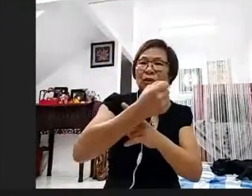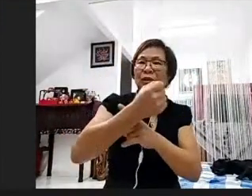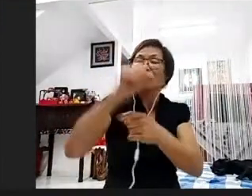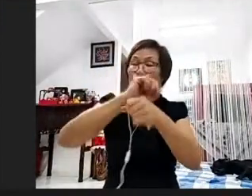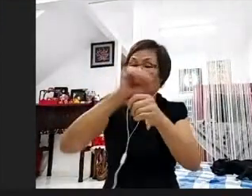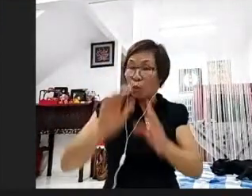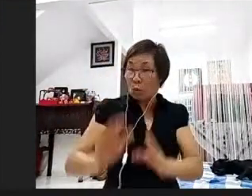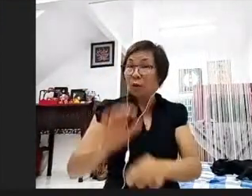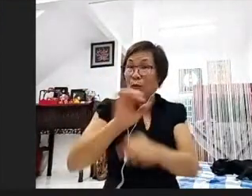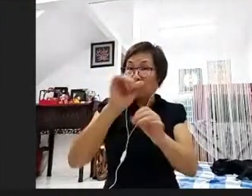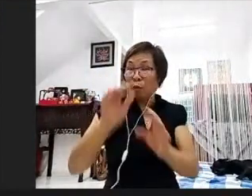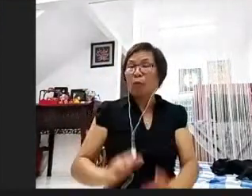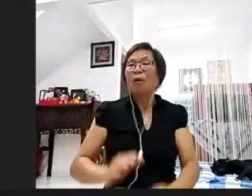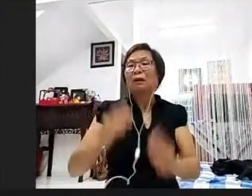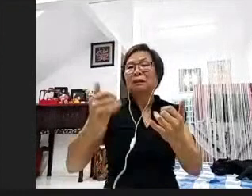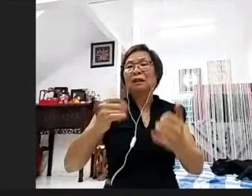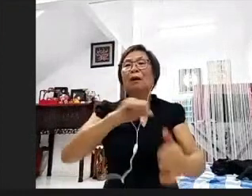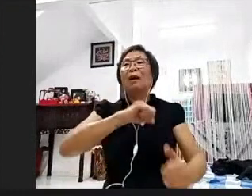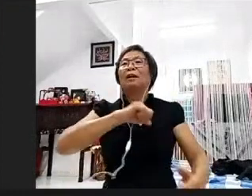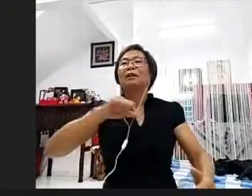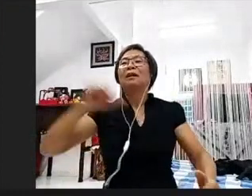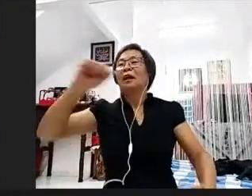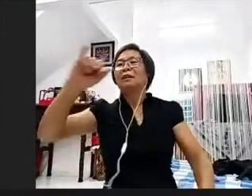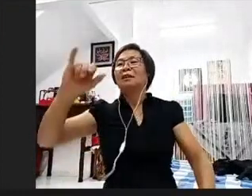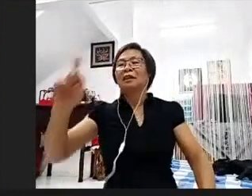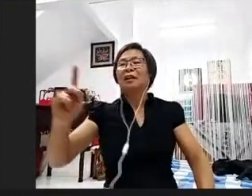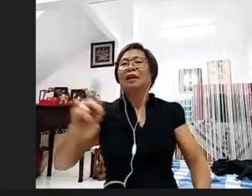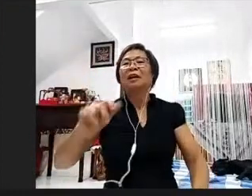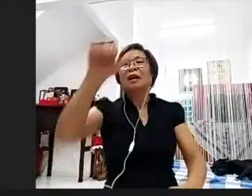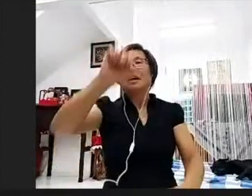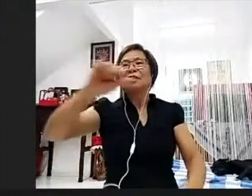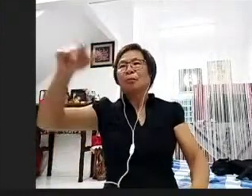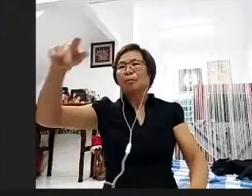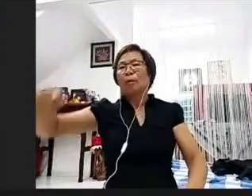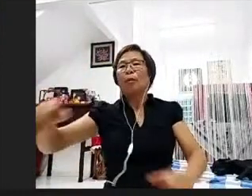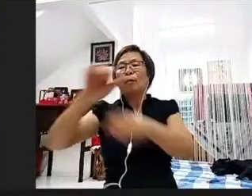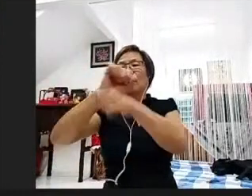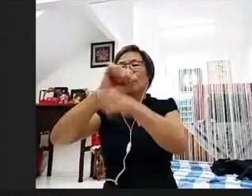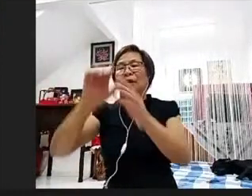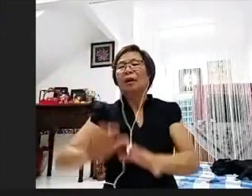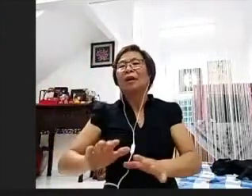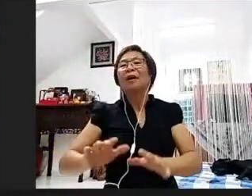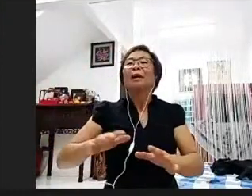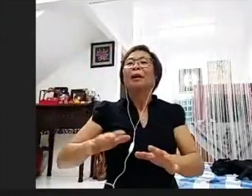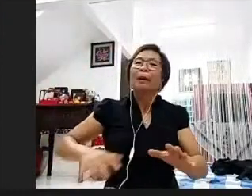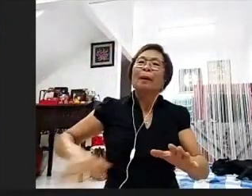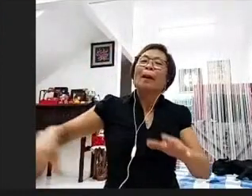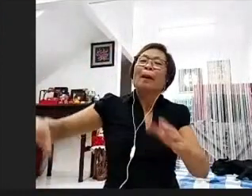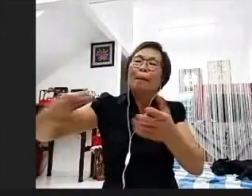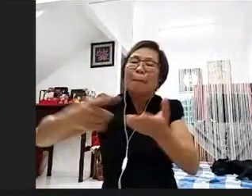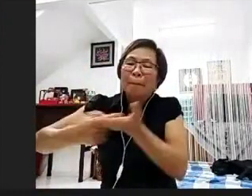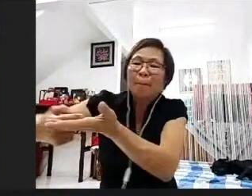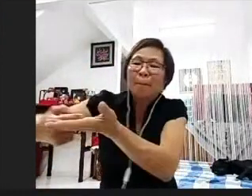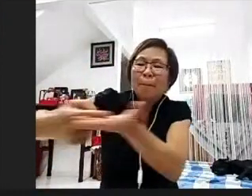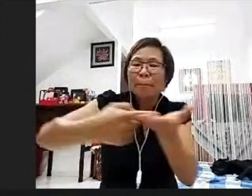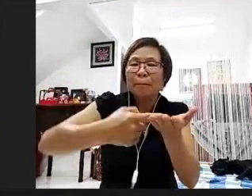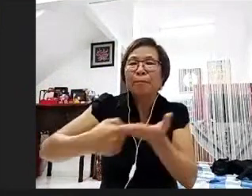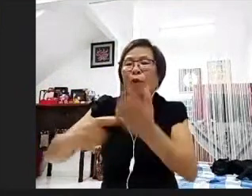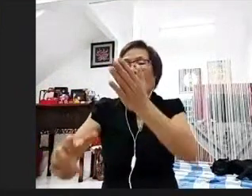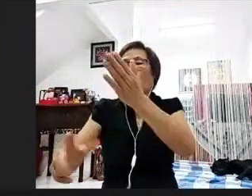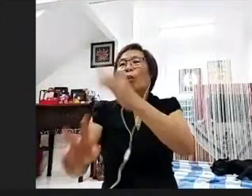Currently a board member of Asia Pacific Employee Assistance Roundtable and Vice President of